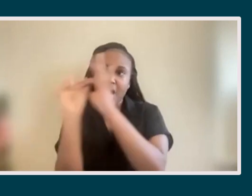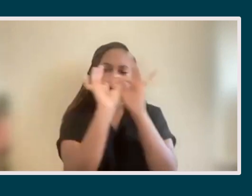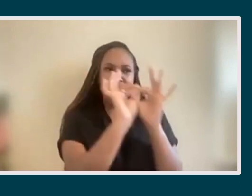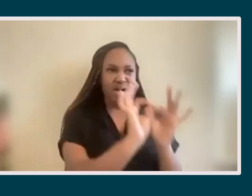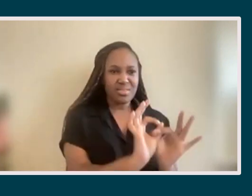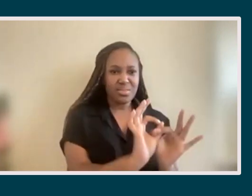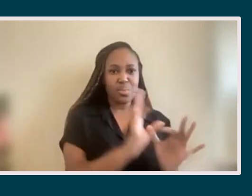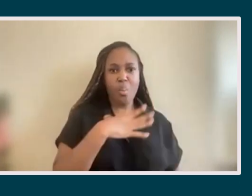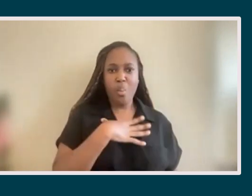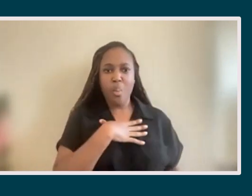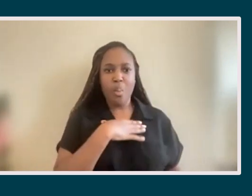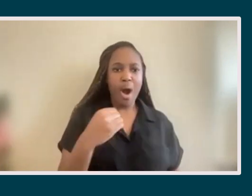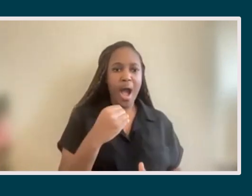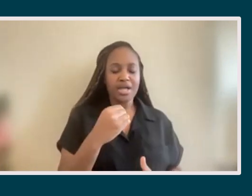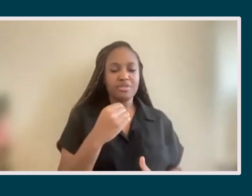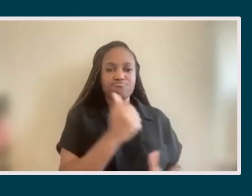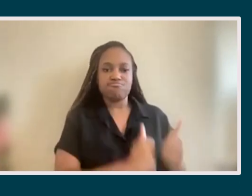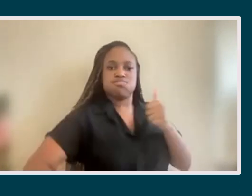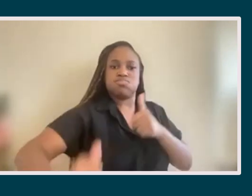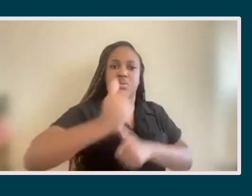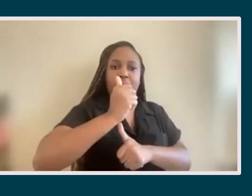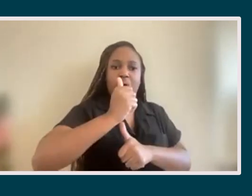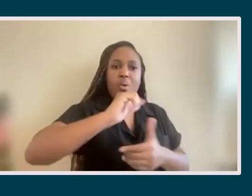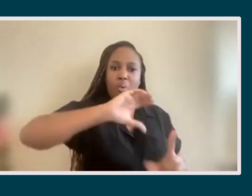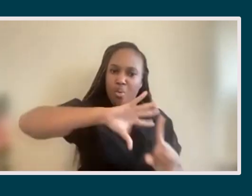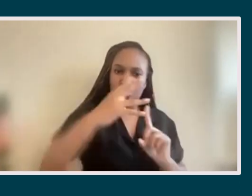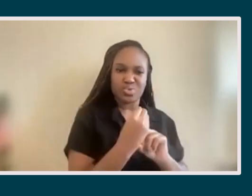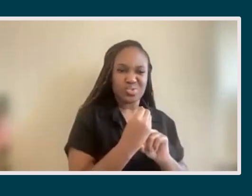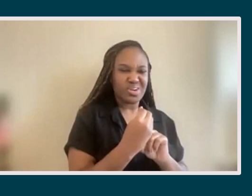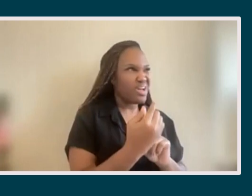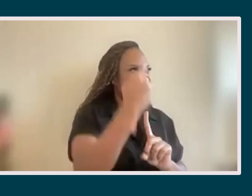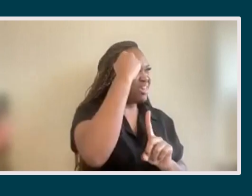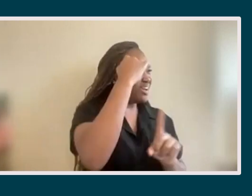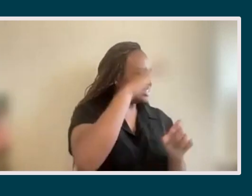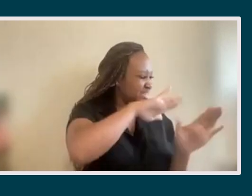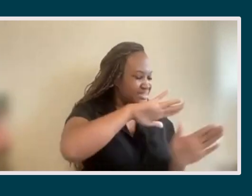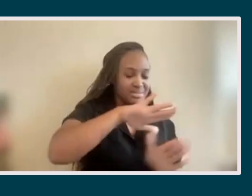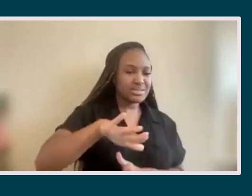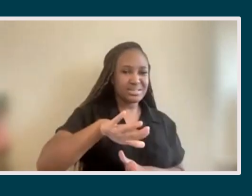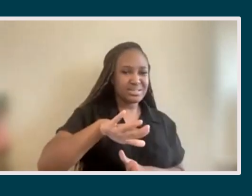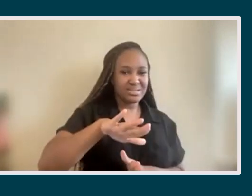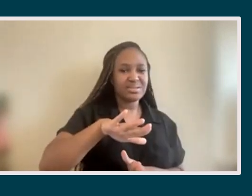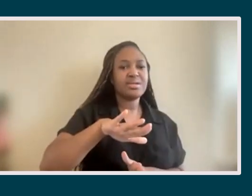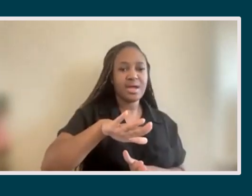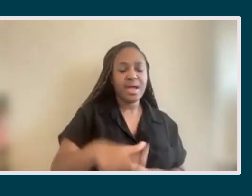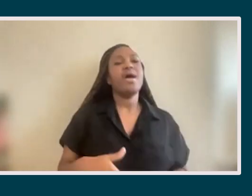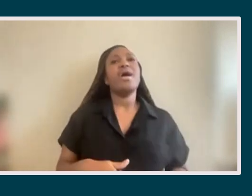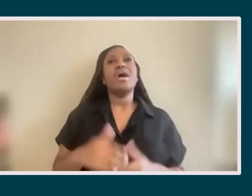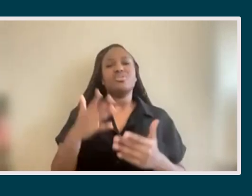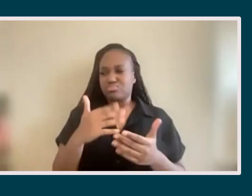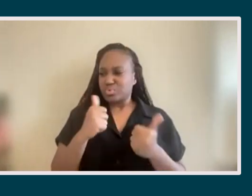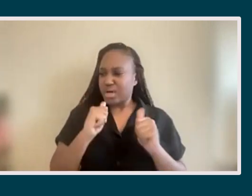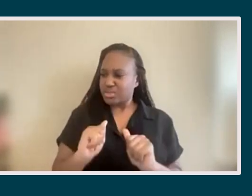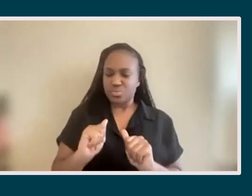supremacy culture. And the combination of being able to kind of share insights back and